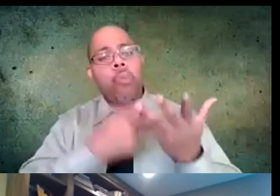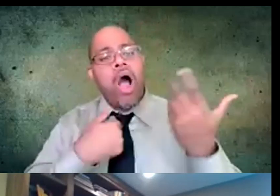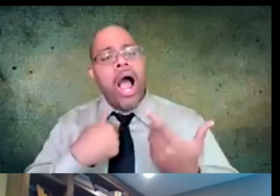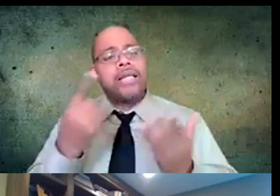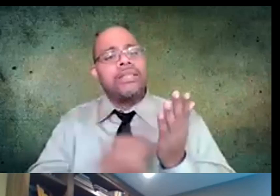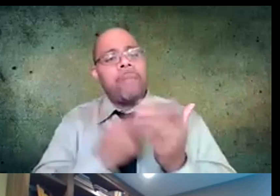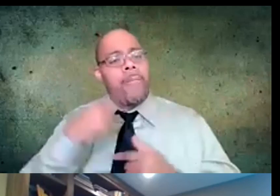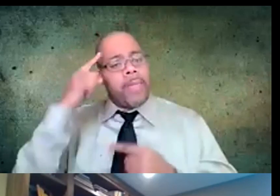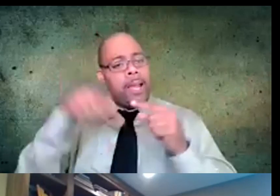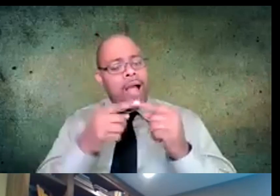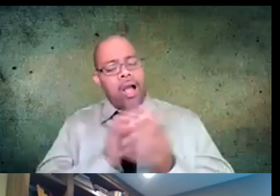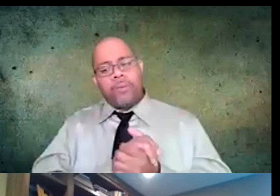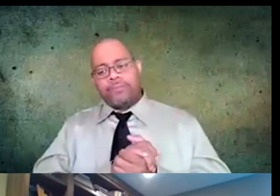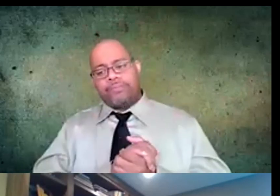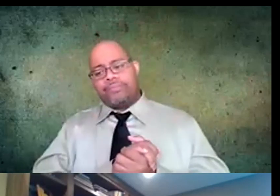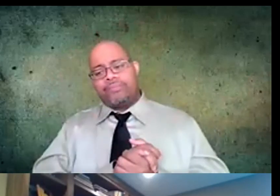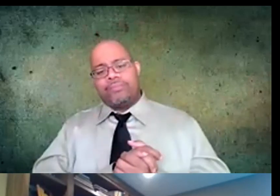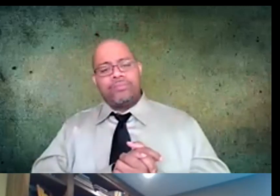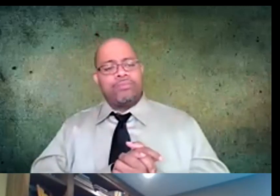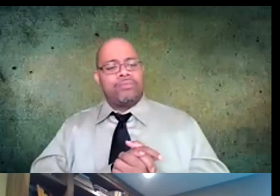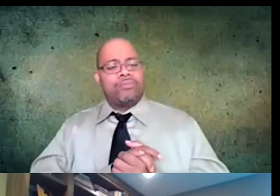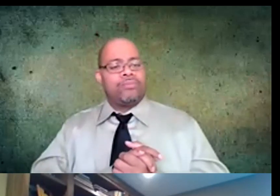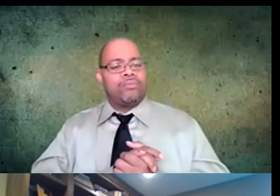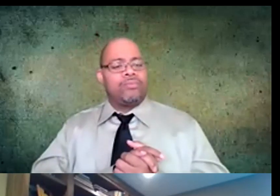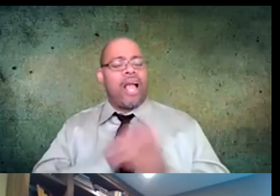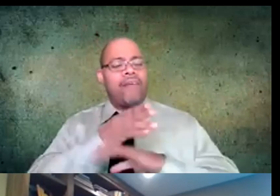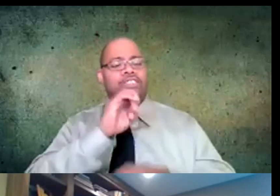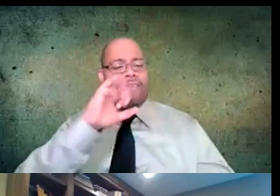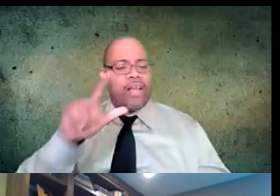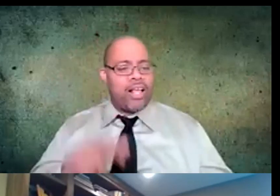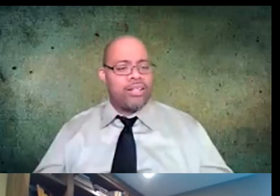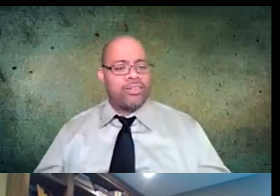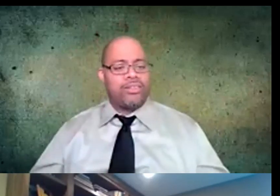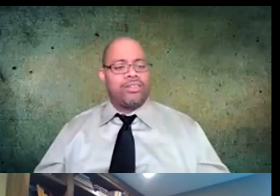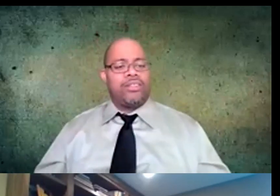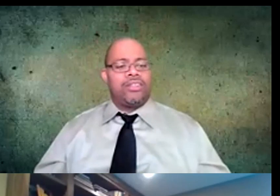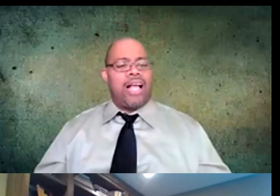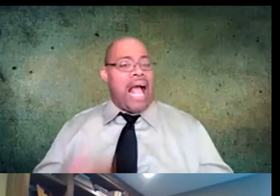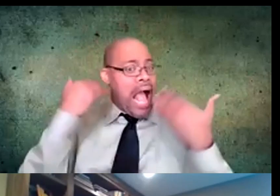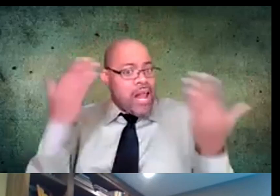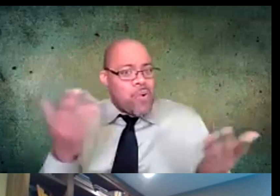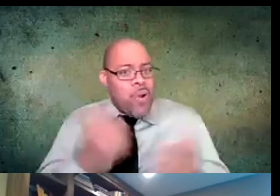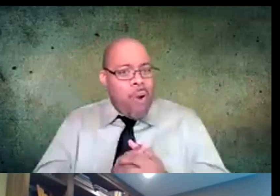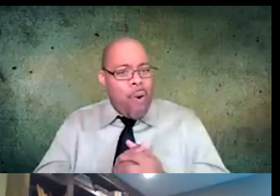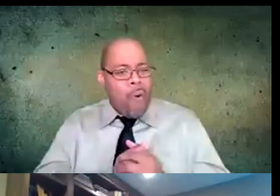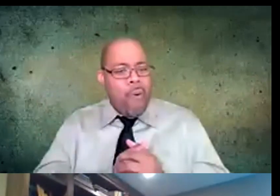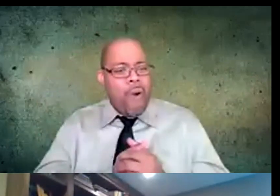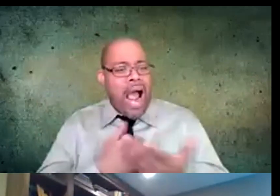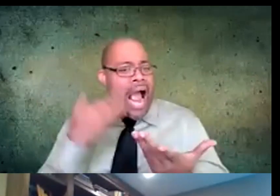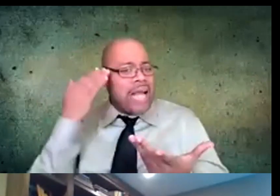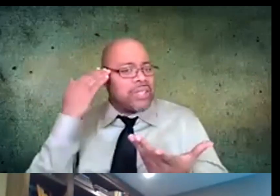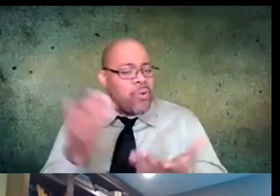think about, like, really after Cerebelle, I don't know. I don't